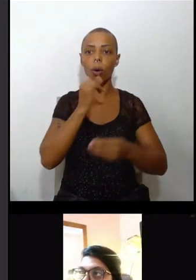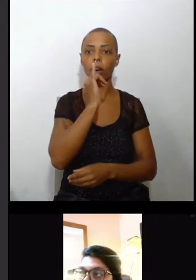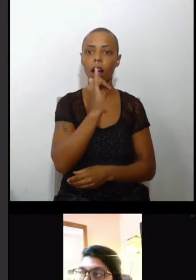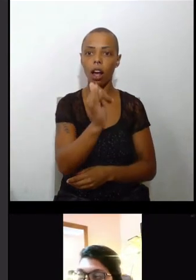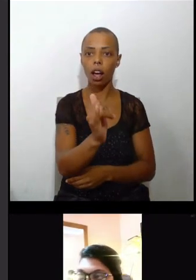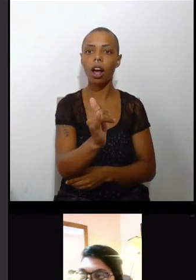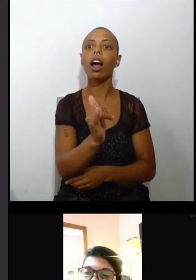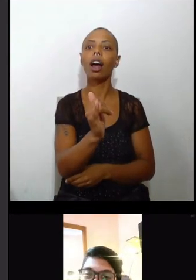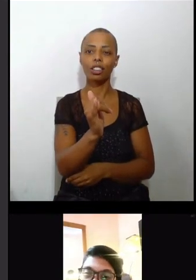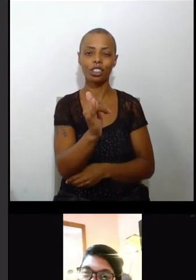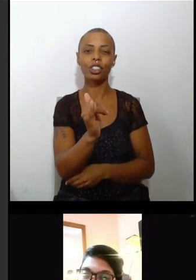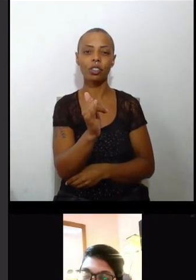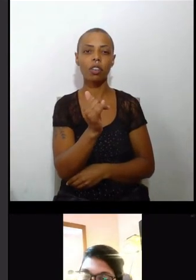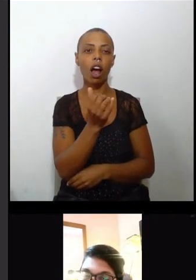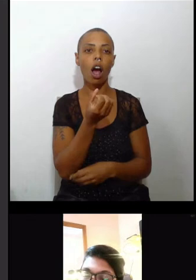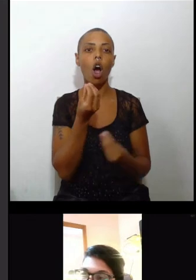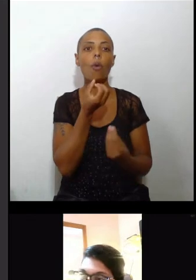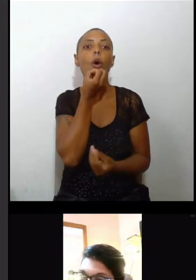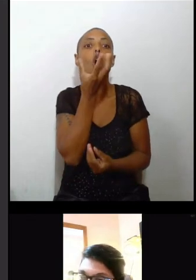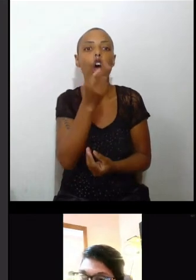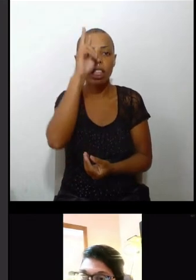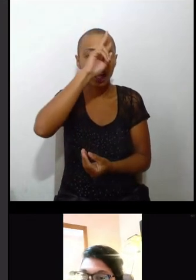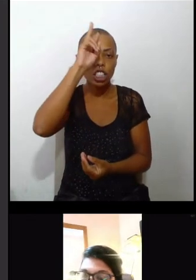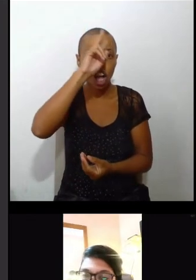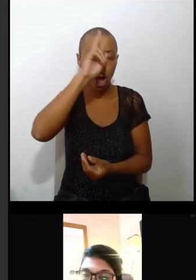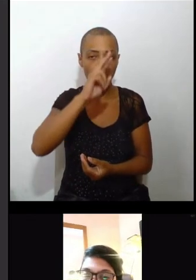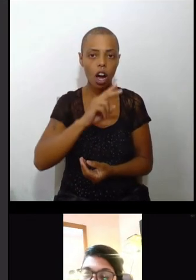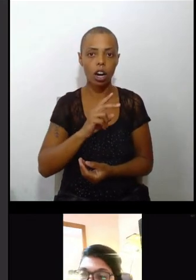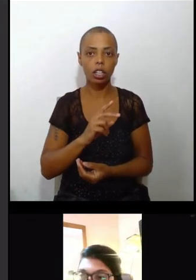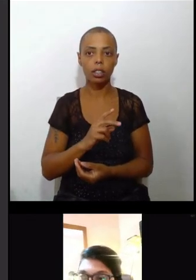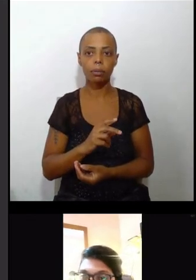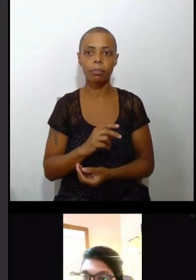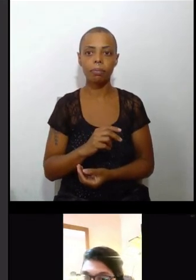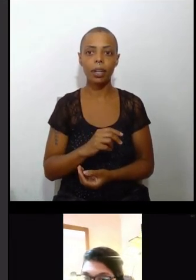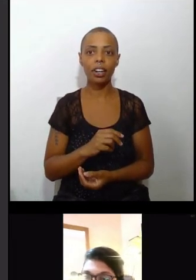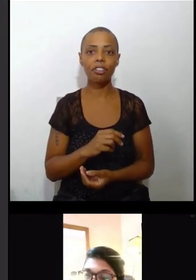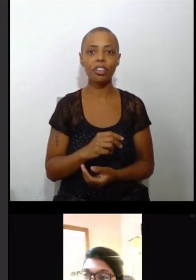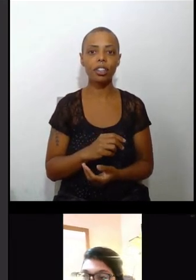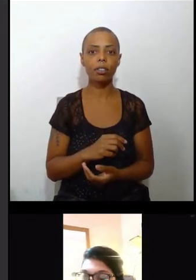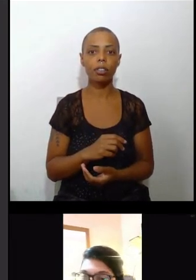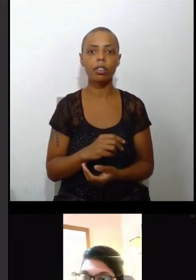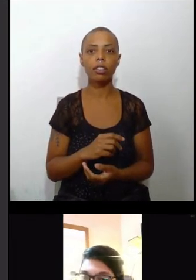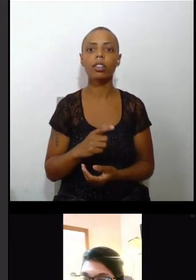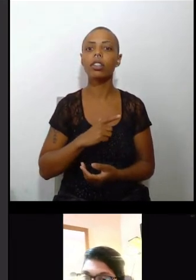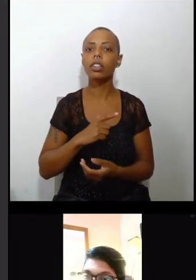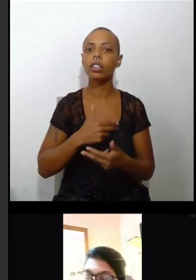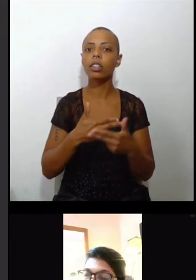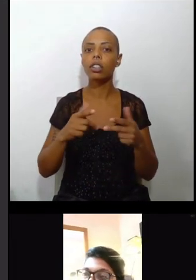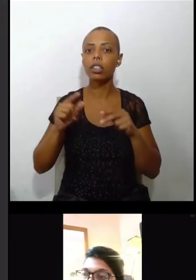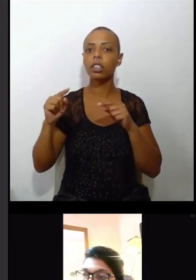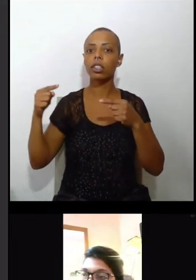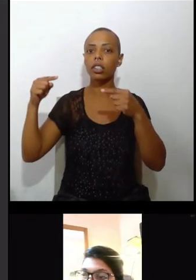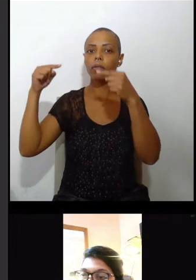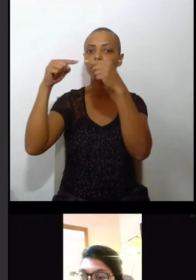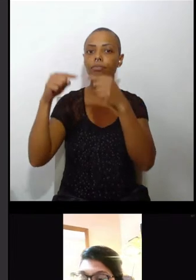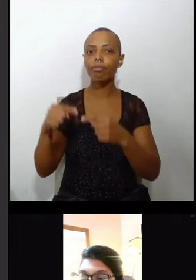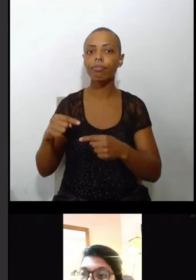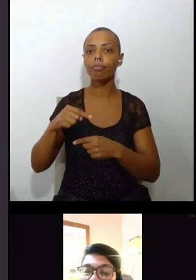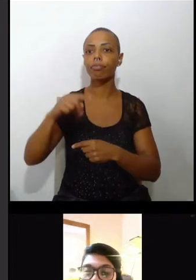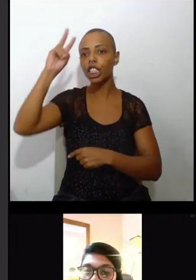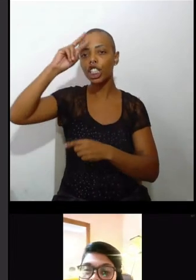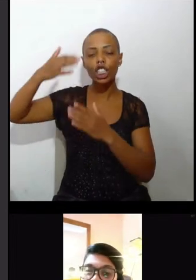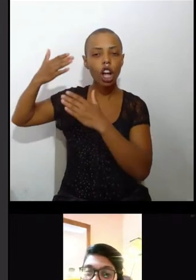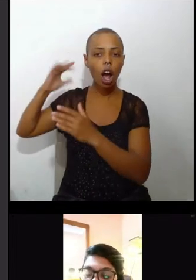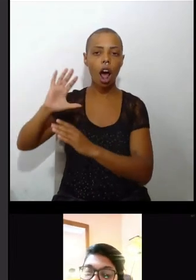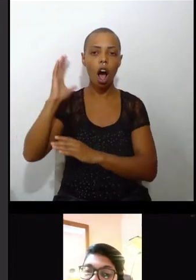told with related to history with related to facts not just fiction but real life stories uh